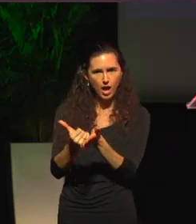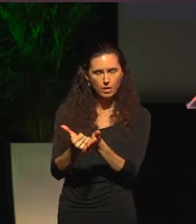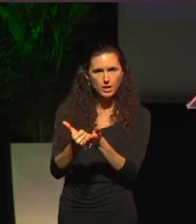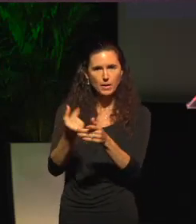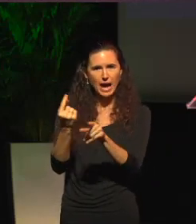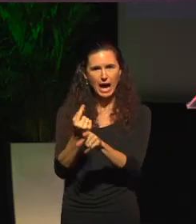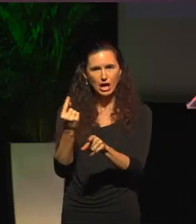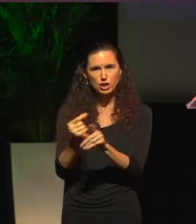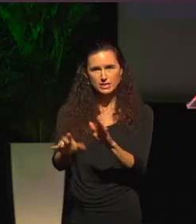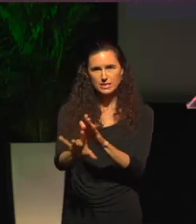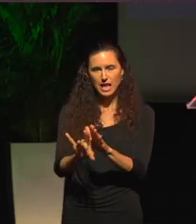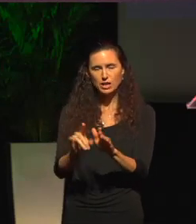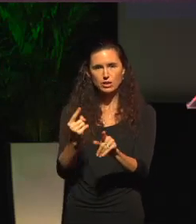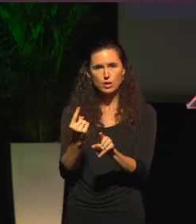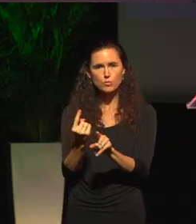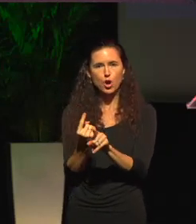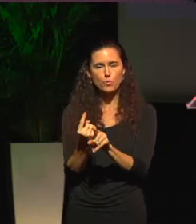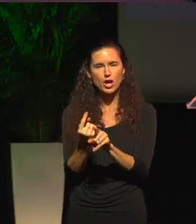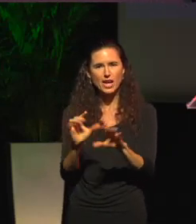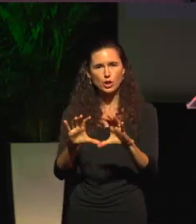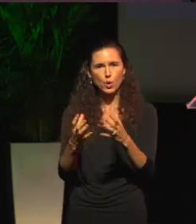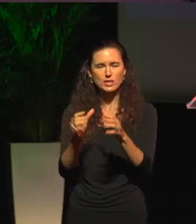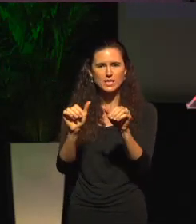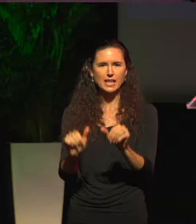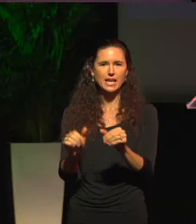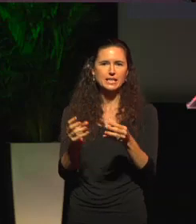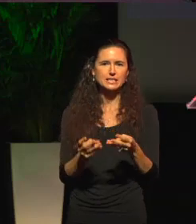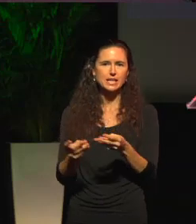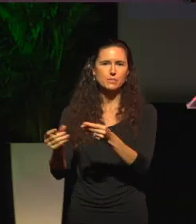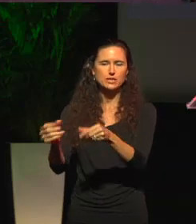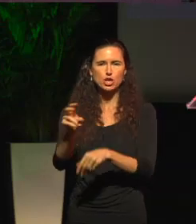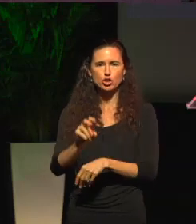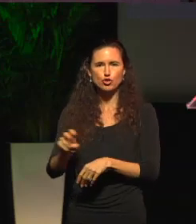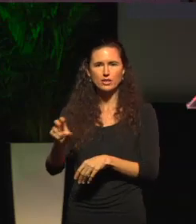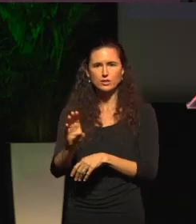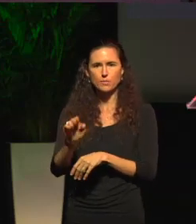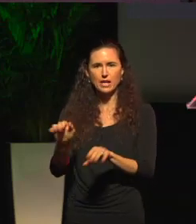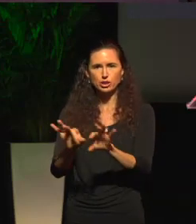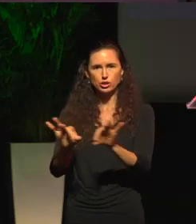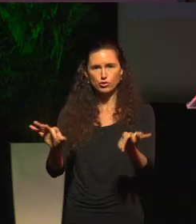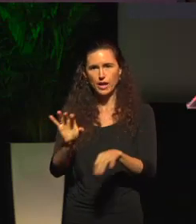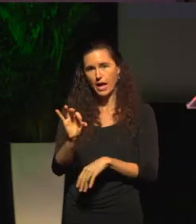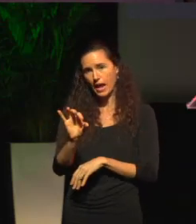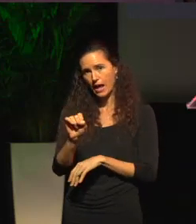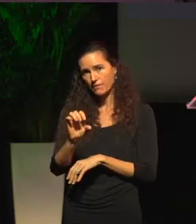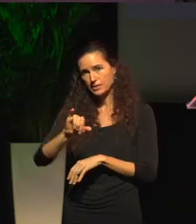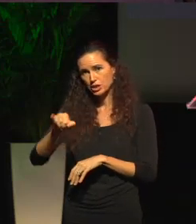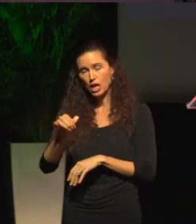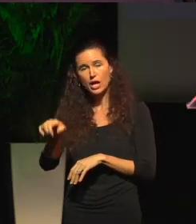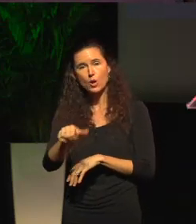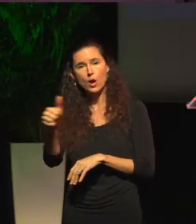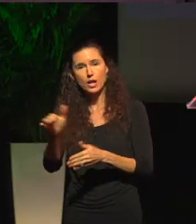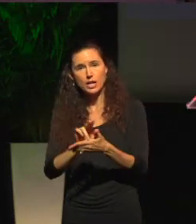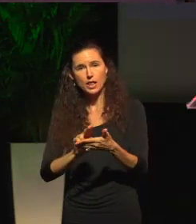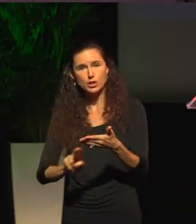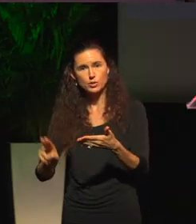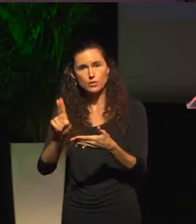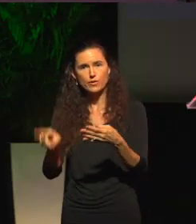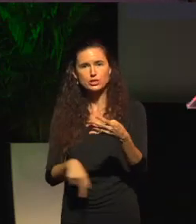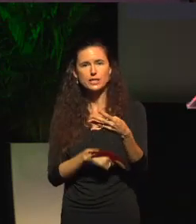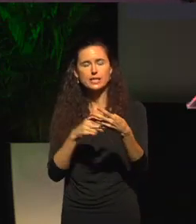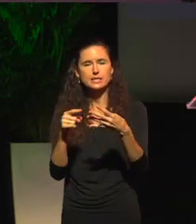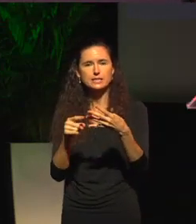select the appropriate courses so they can seamlessly transfer to a bachelor's degree at FSCJ or at another university.